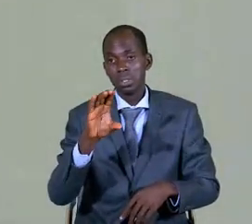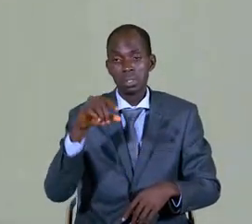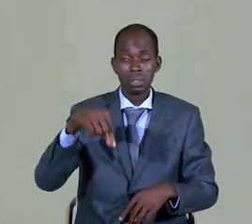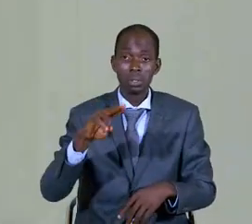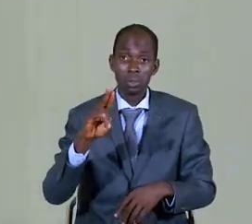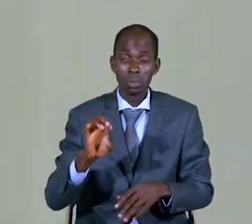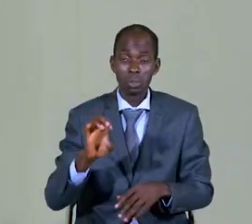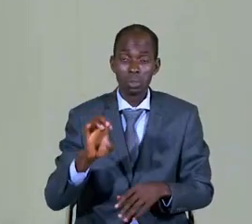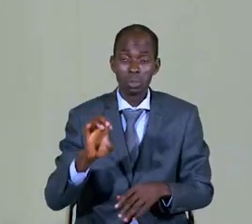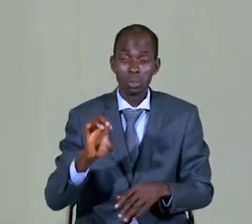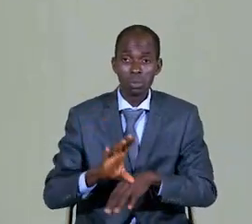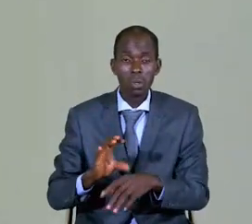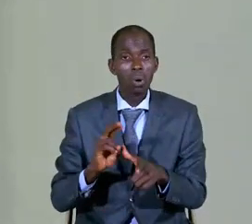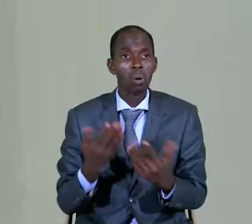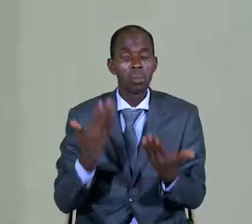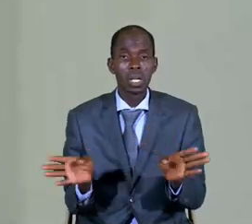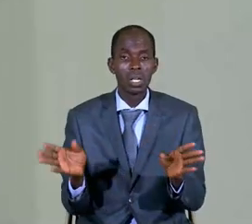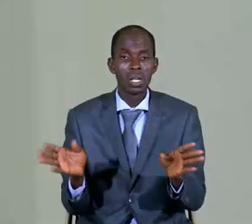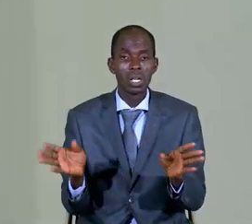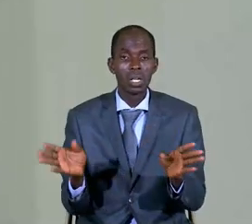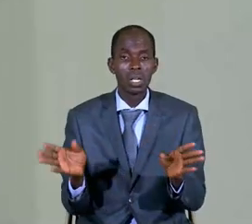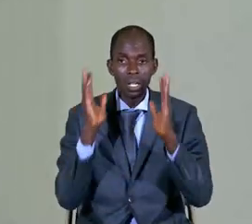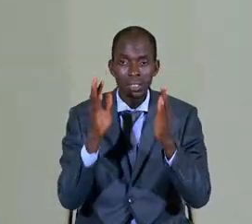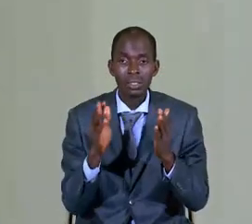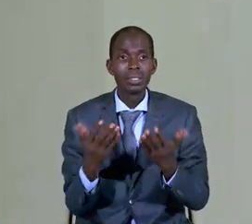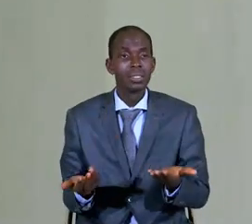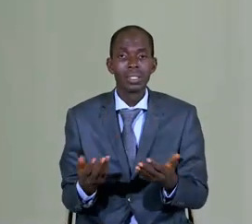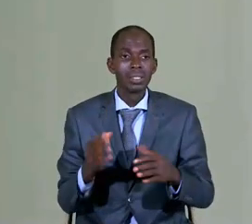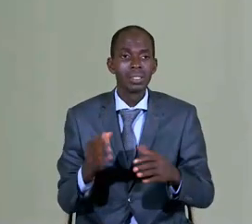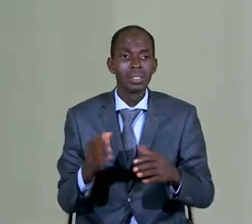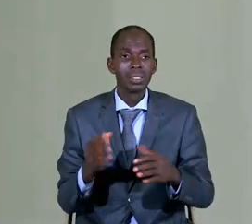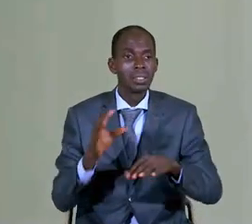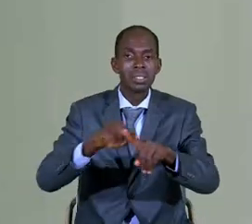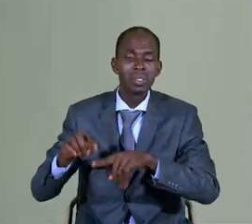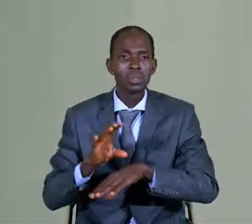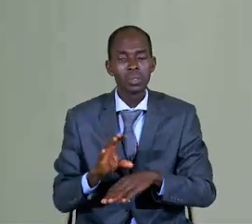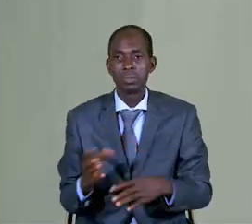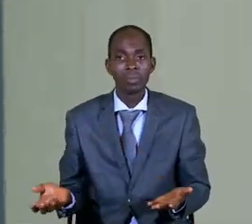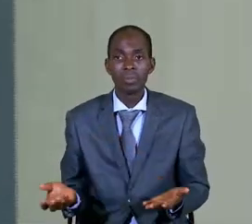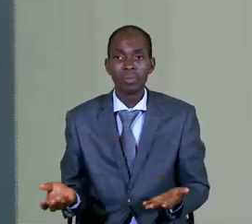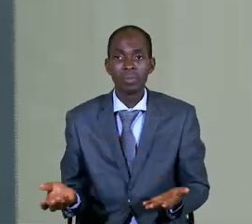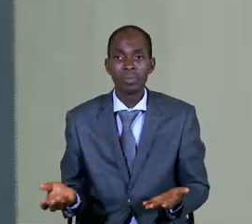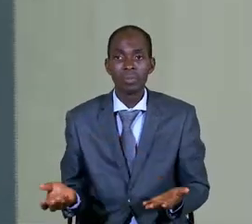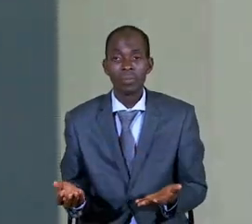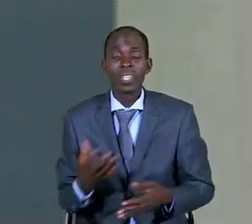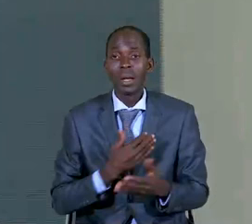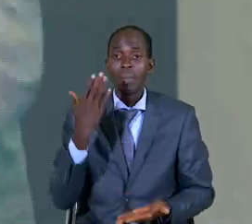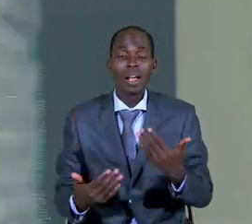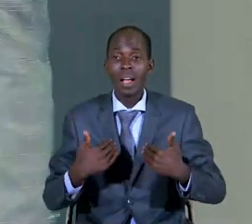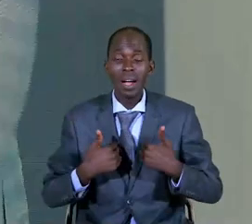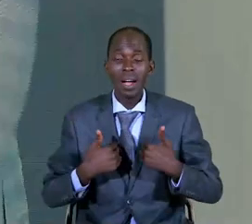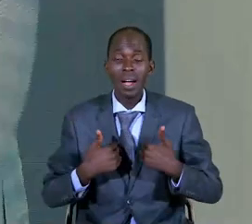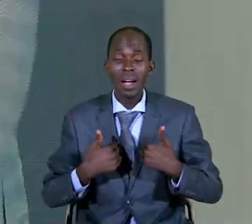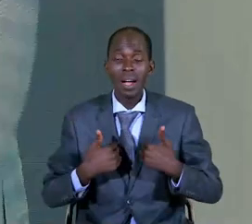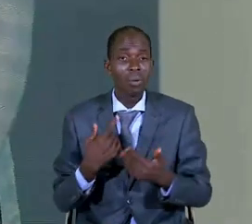assembly, he might attend a church service, church services everywhere, he might have a